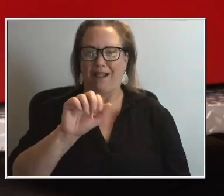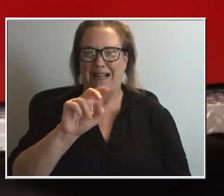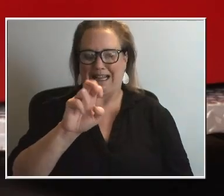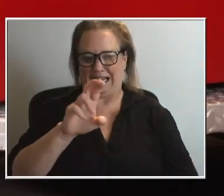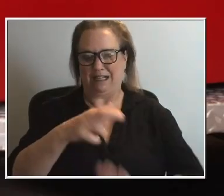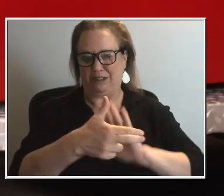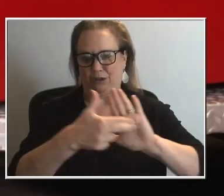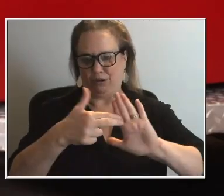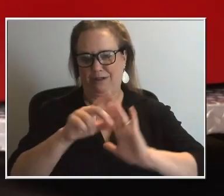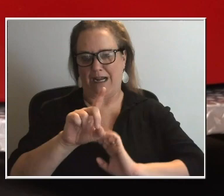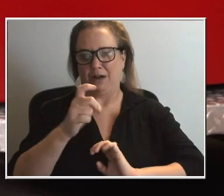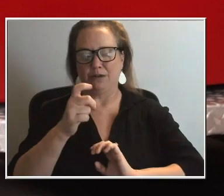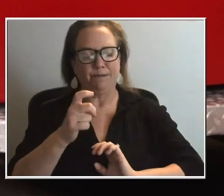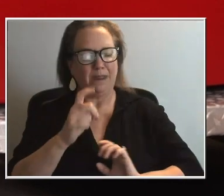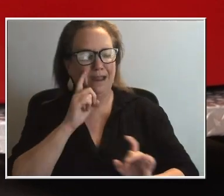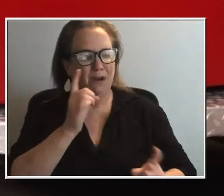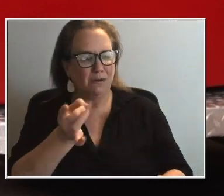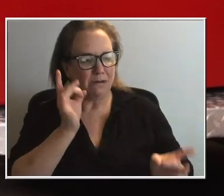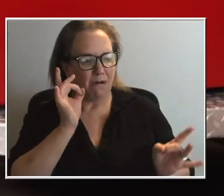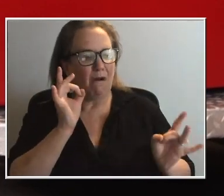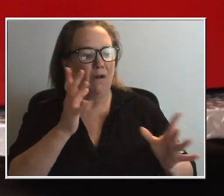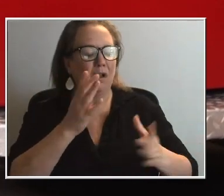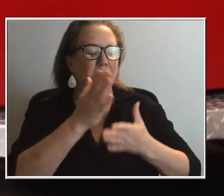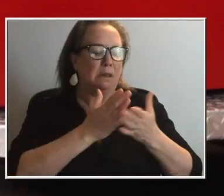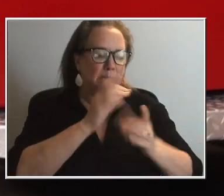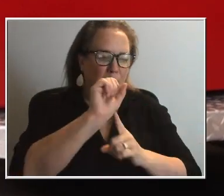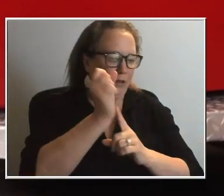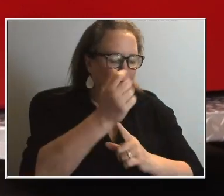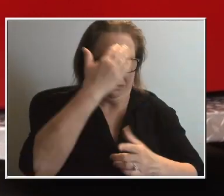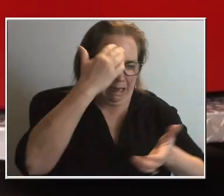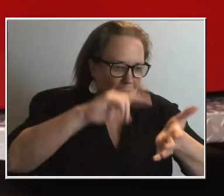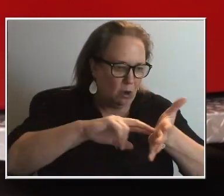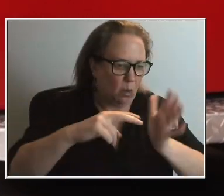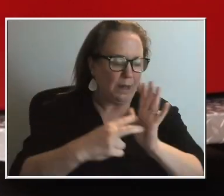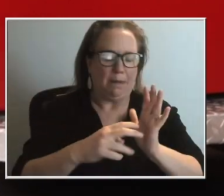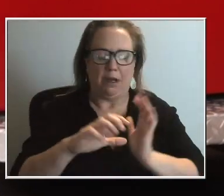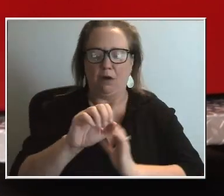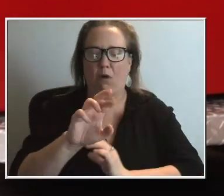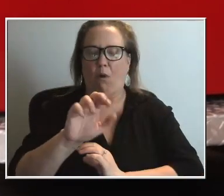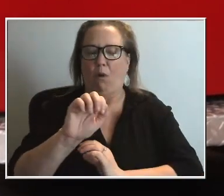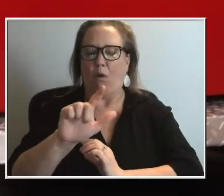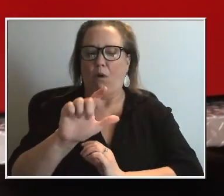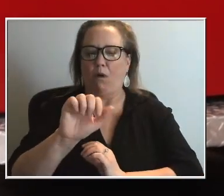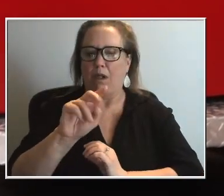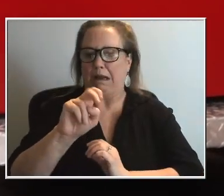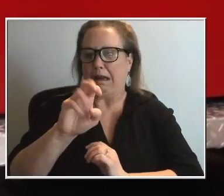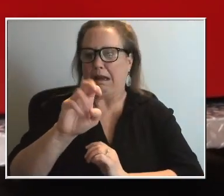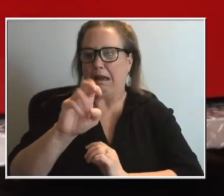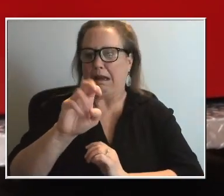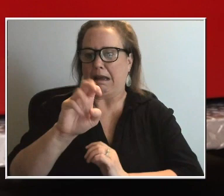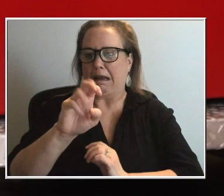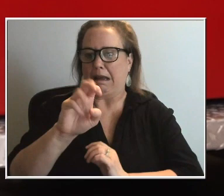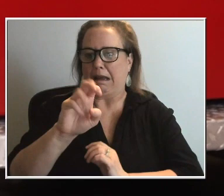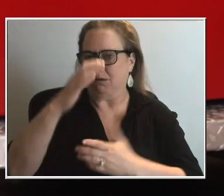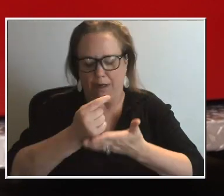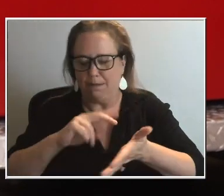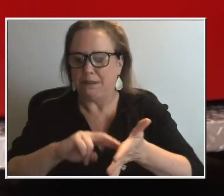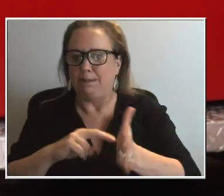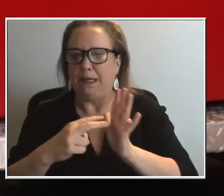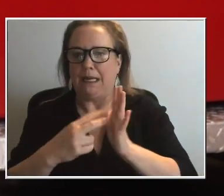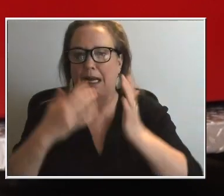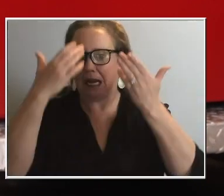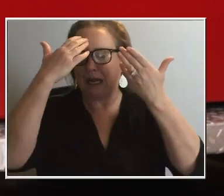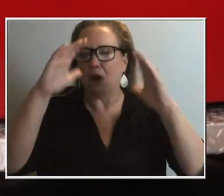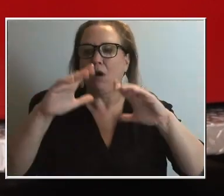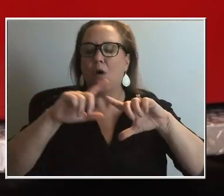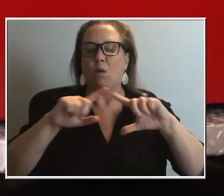devastating in some sense because I had no idea what that meant, and I didn't know what the treatments were, and of course, I think one of the worst